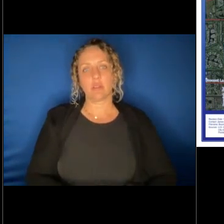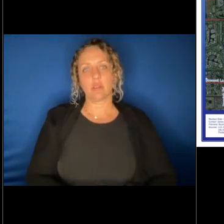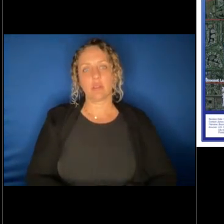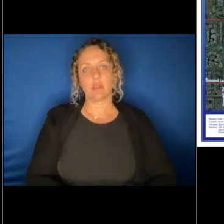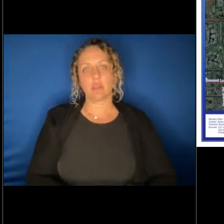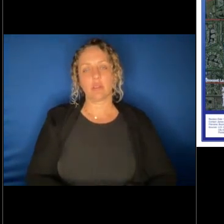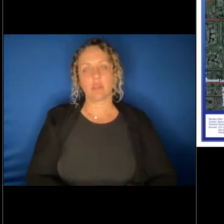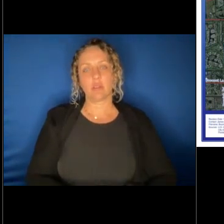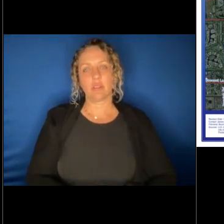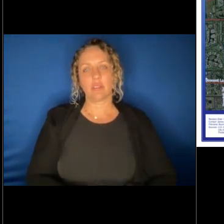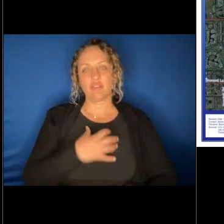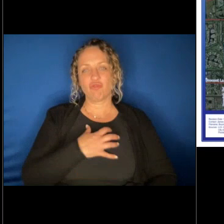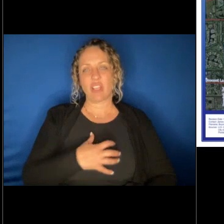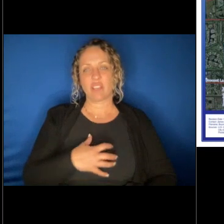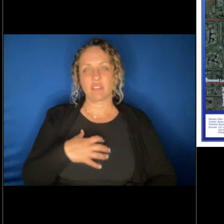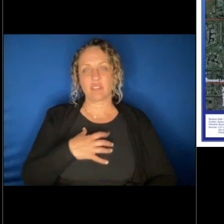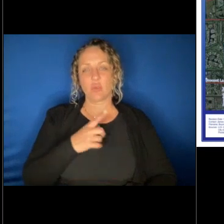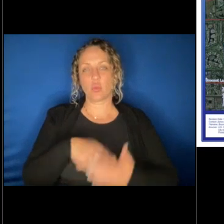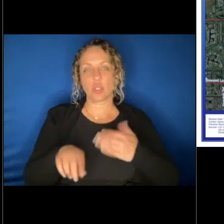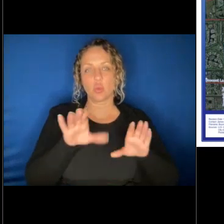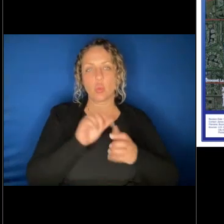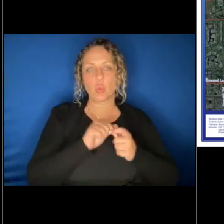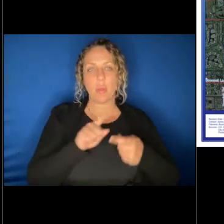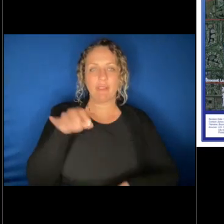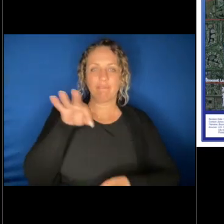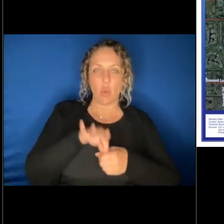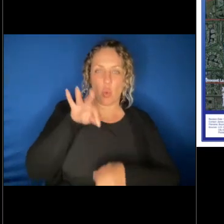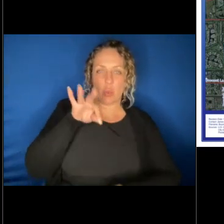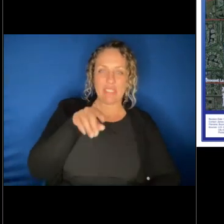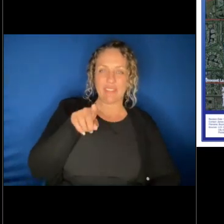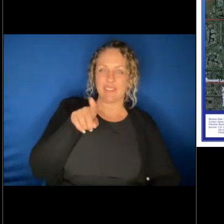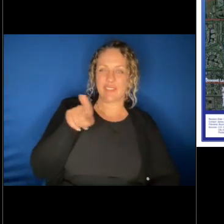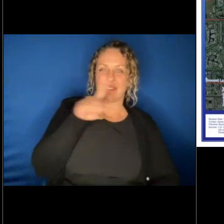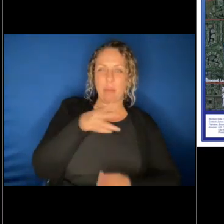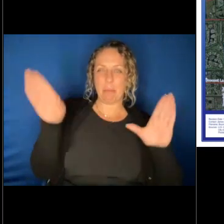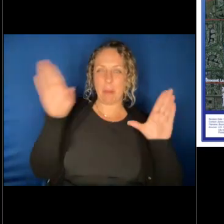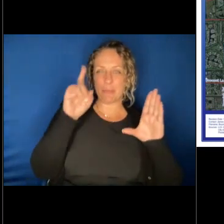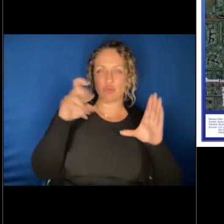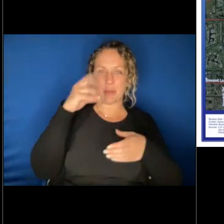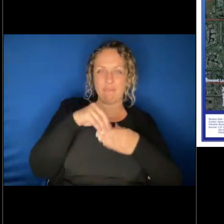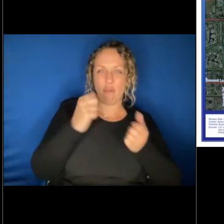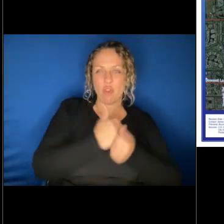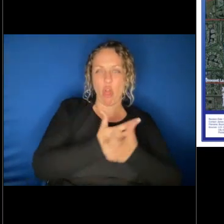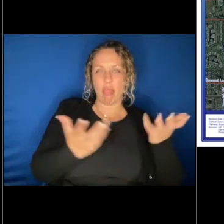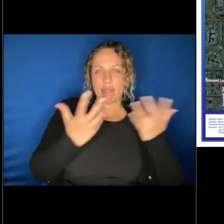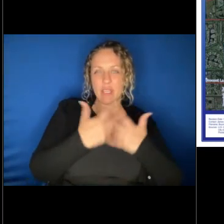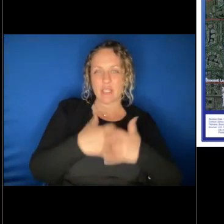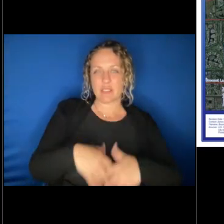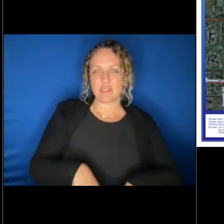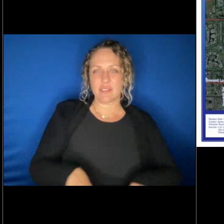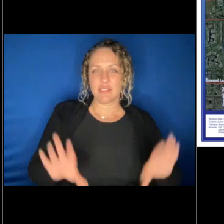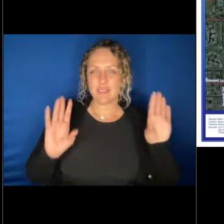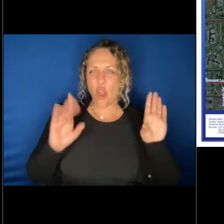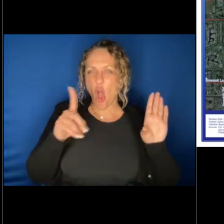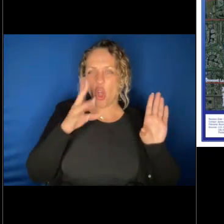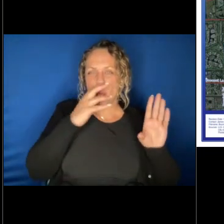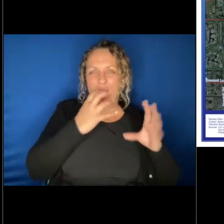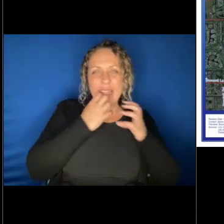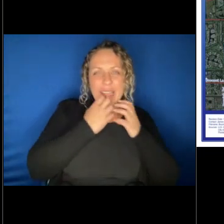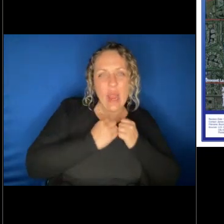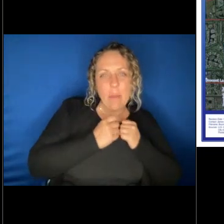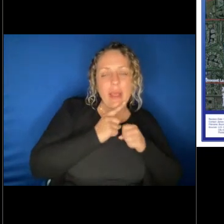What a disgrace. What you're doing with this voting, the public should be involved in all of this. All you really care about is that you